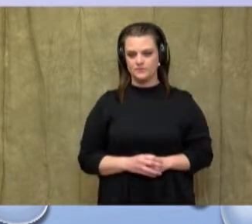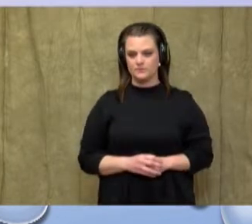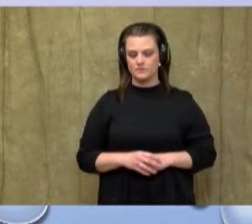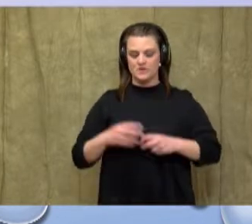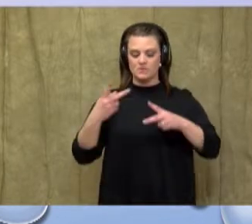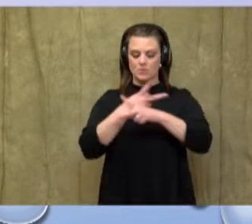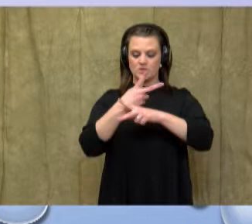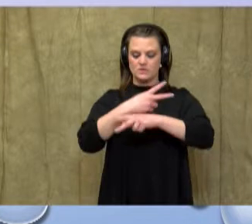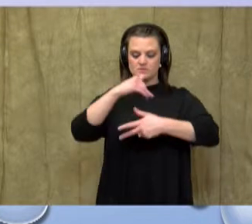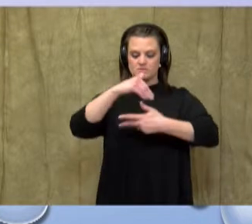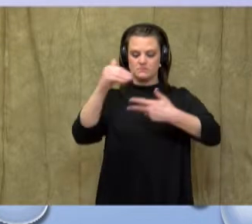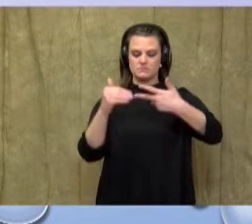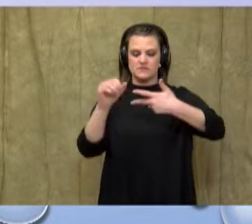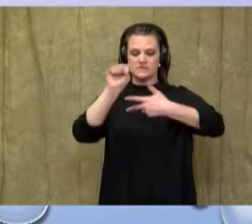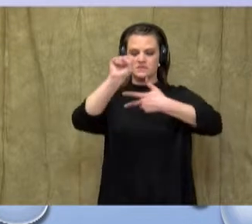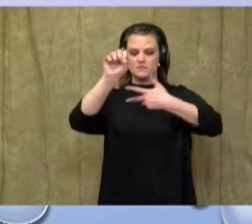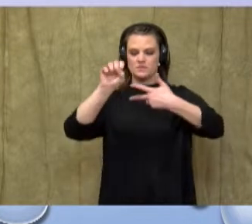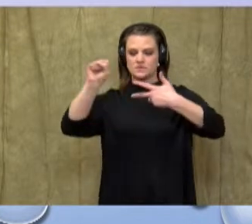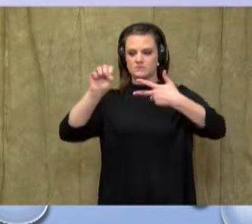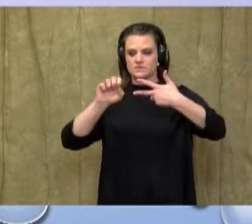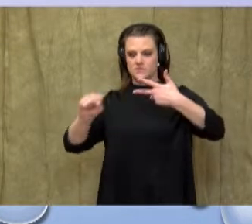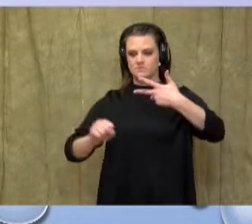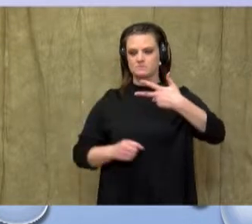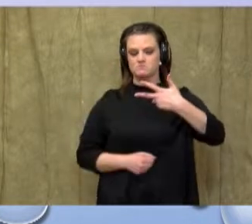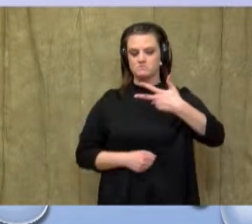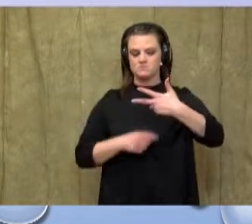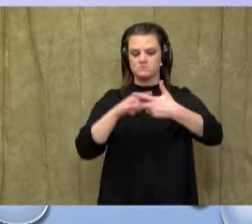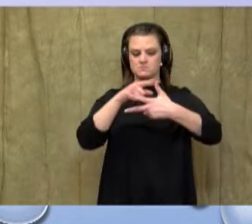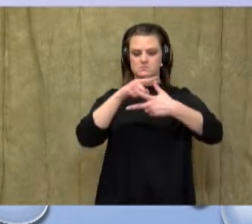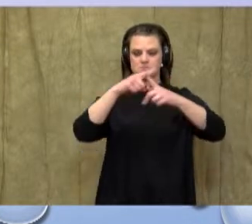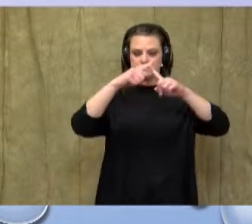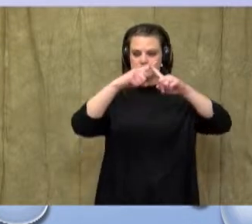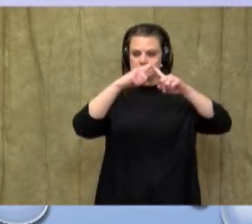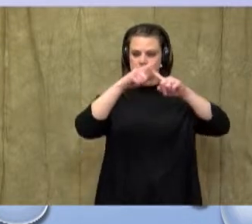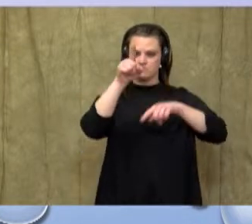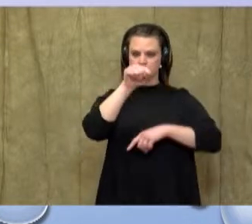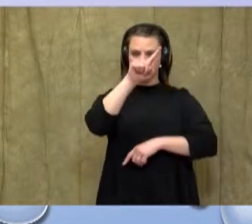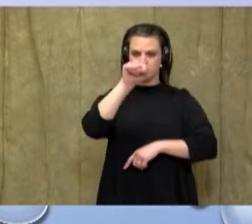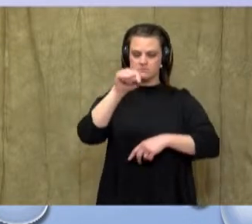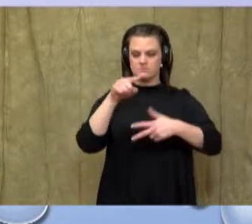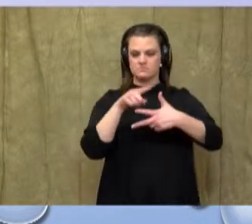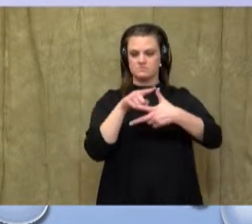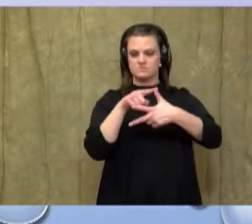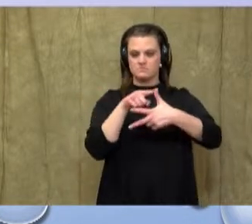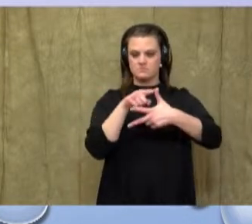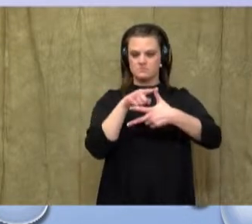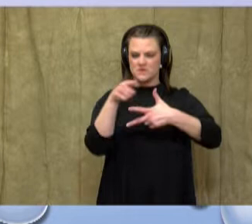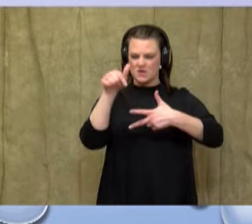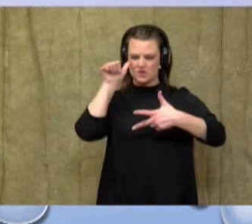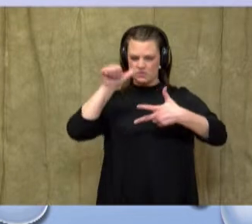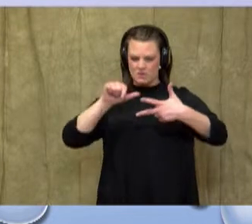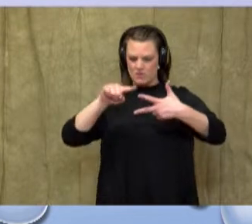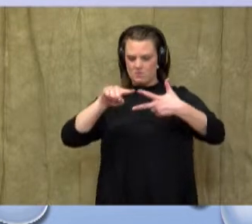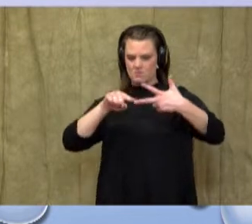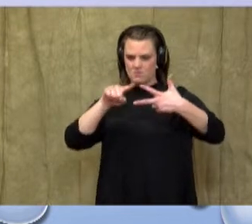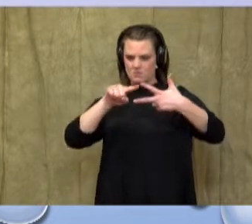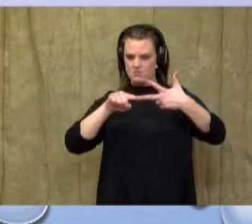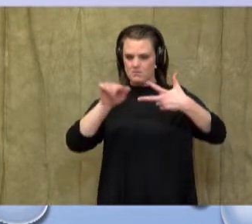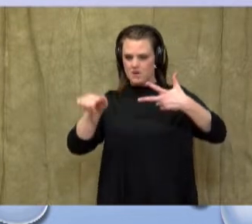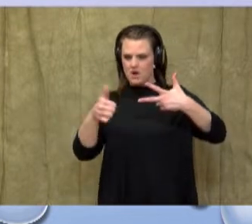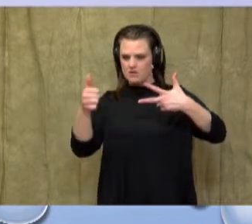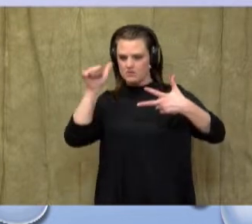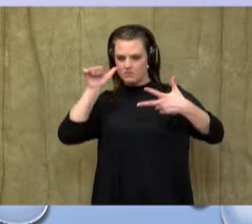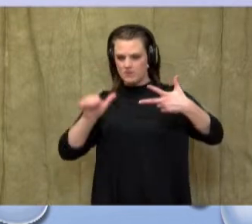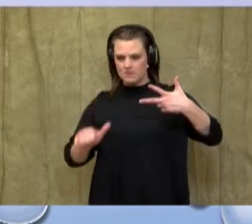for multiplication. You could put the regular multiplication sign, but do you remember the other signs that you could